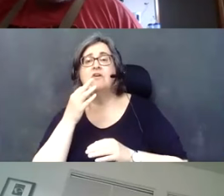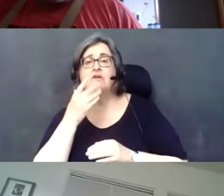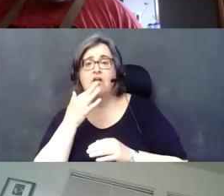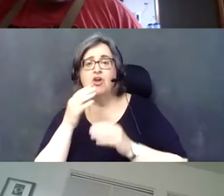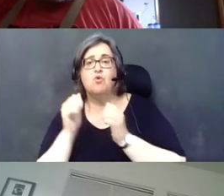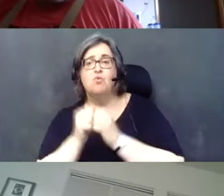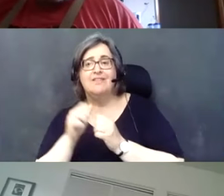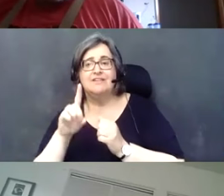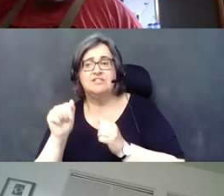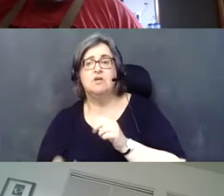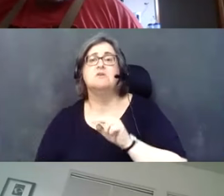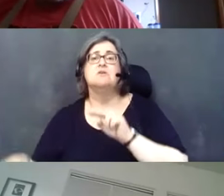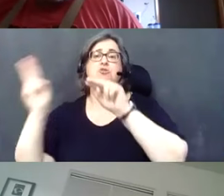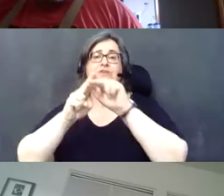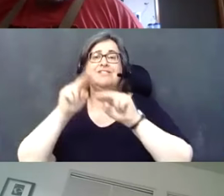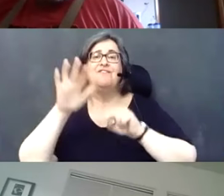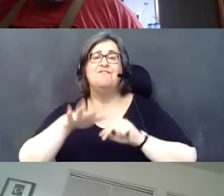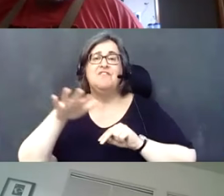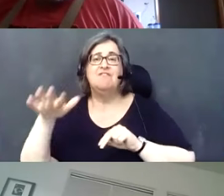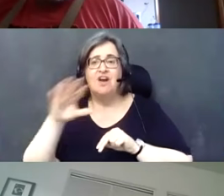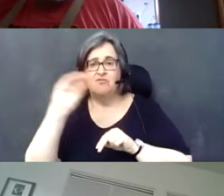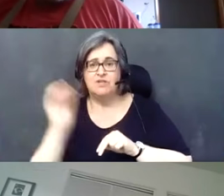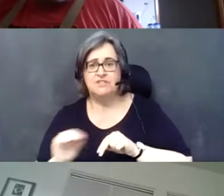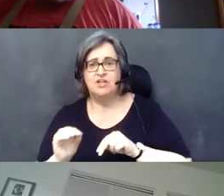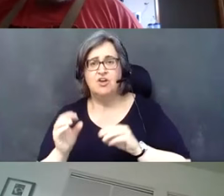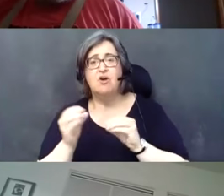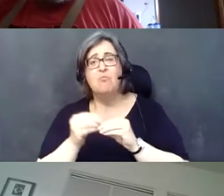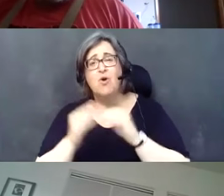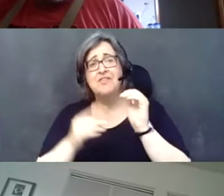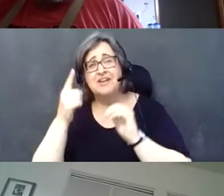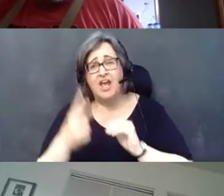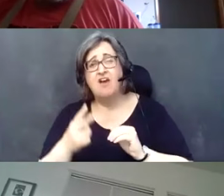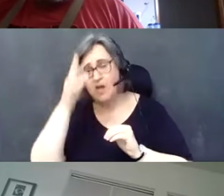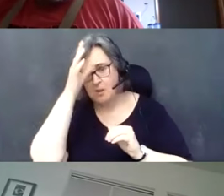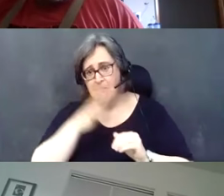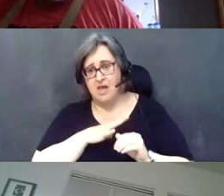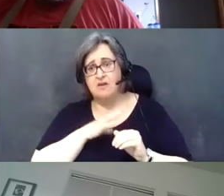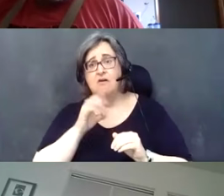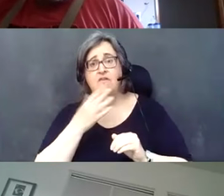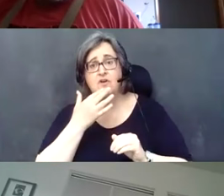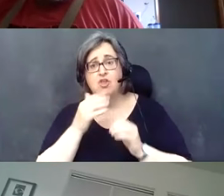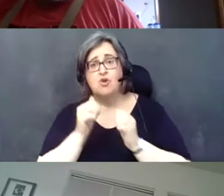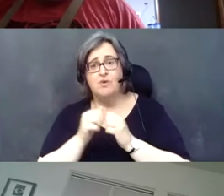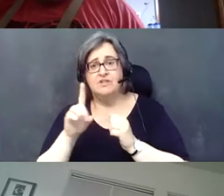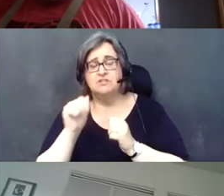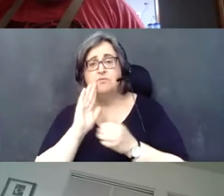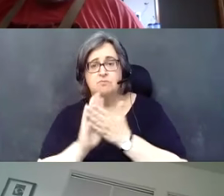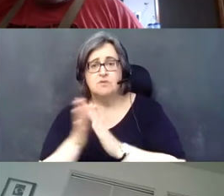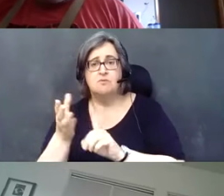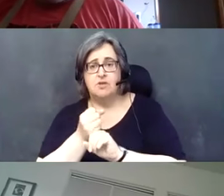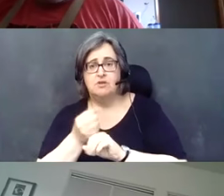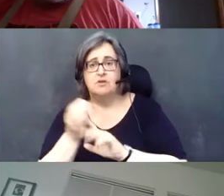that jumps to 55%. So more than half of men of color with disabilities will be arrested by